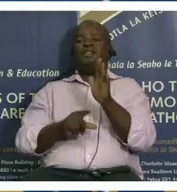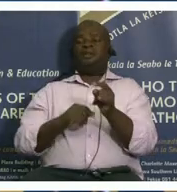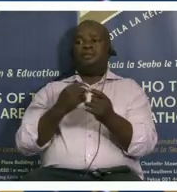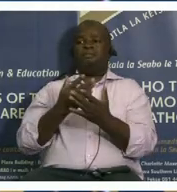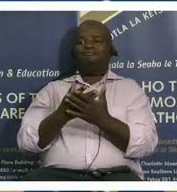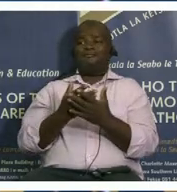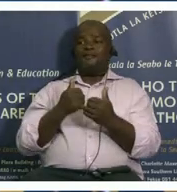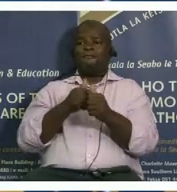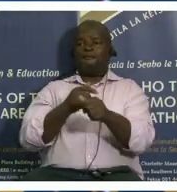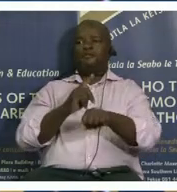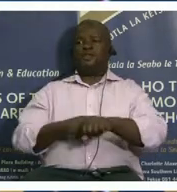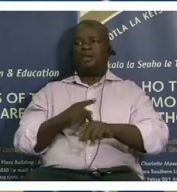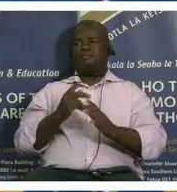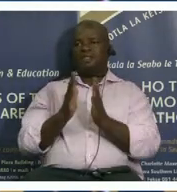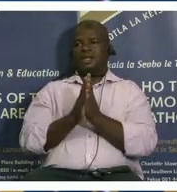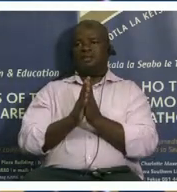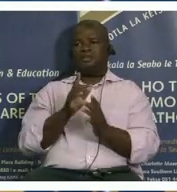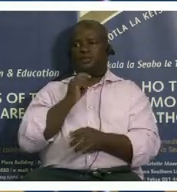at 10 today.